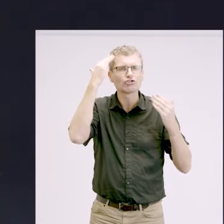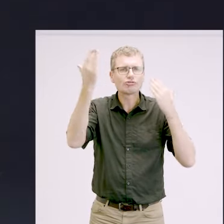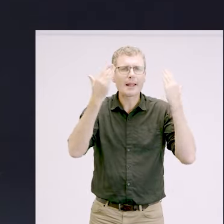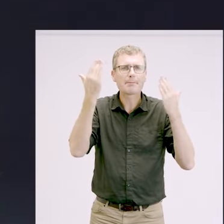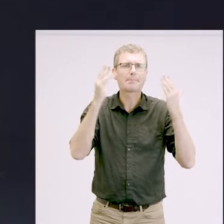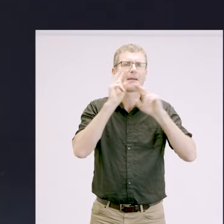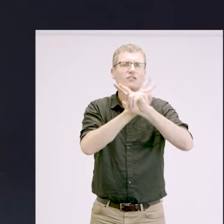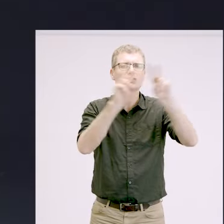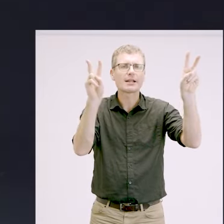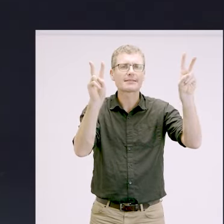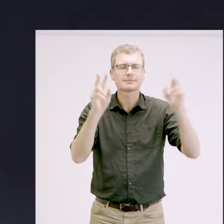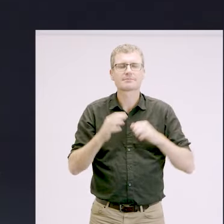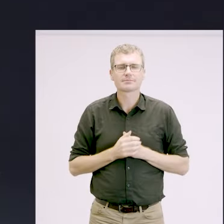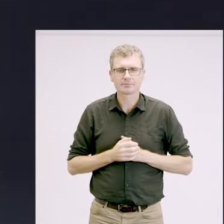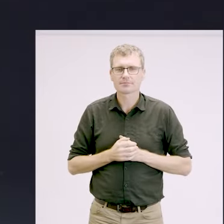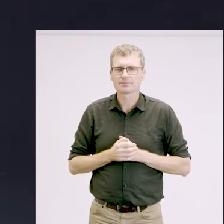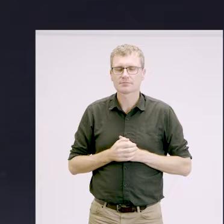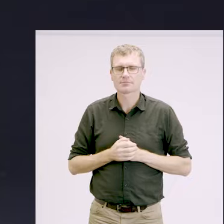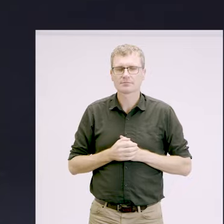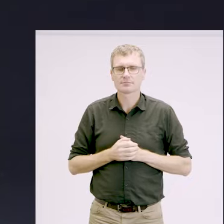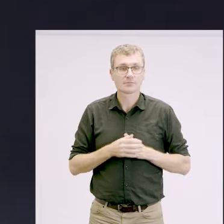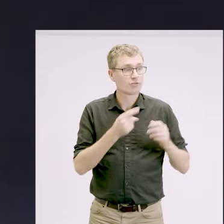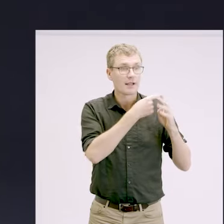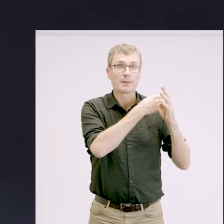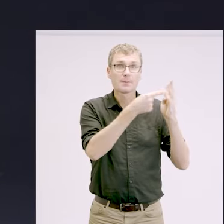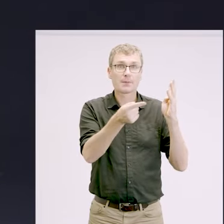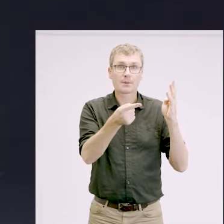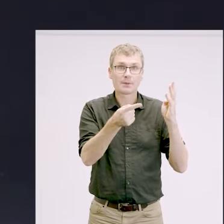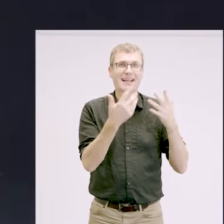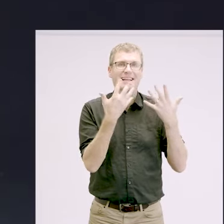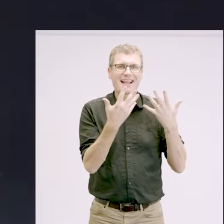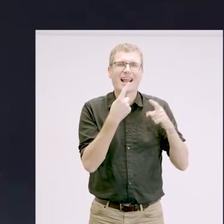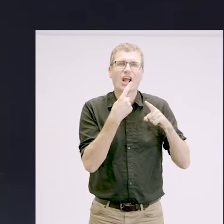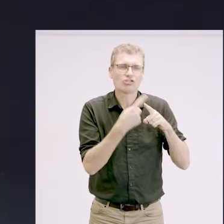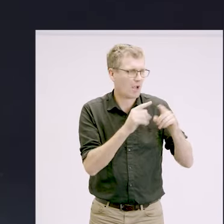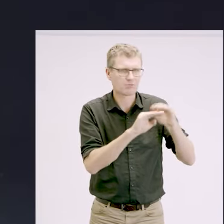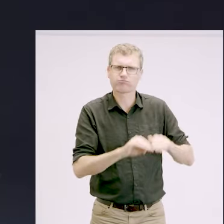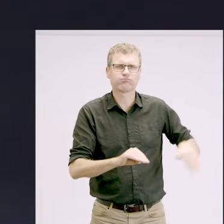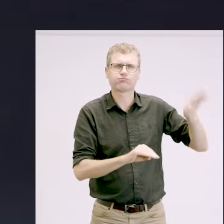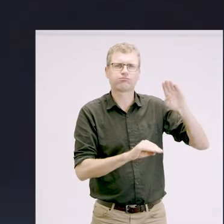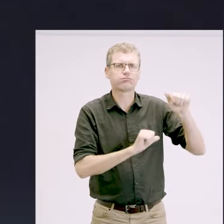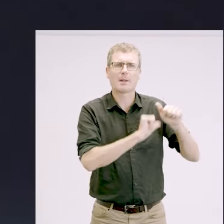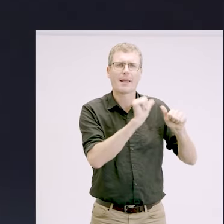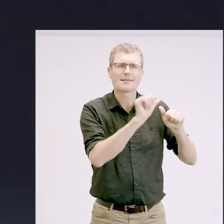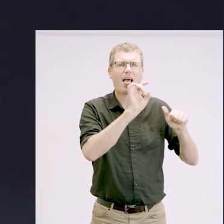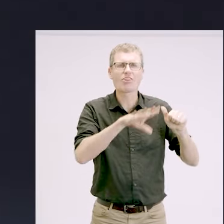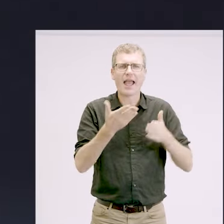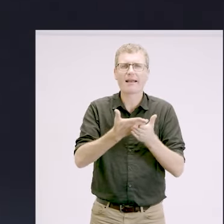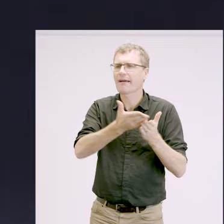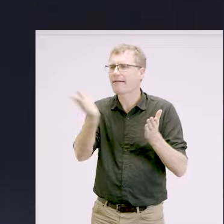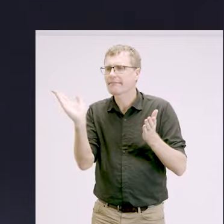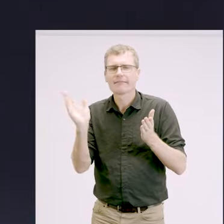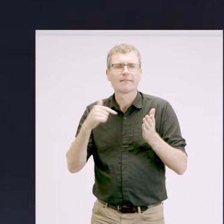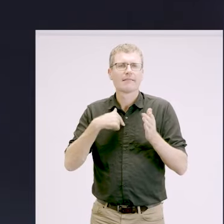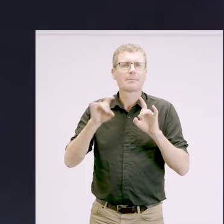and understanding. And in every matter of discerning wisdom, it says the king found them 10 times better than all the